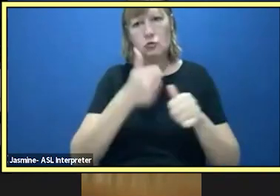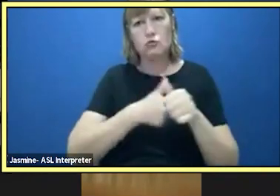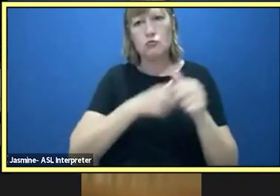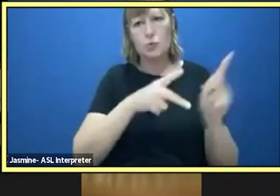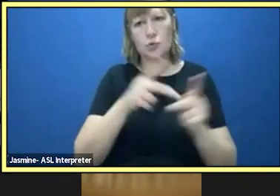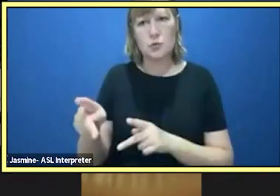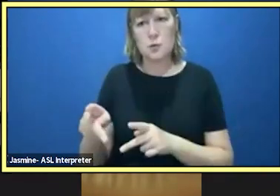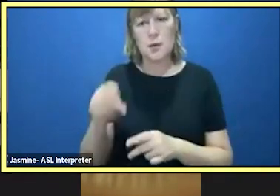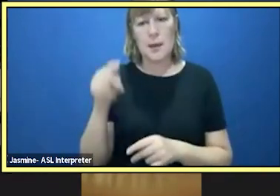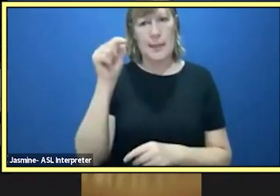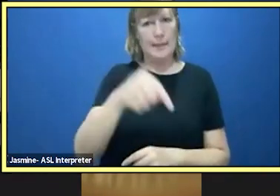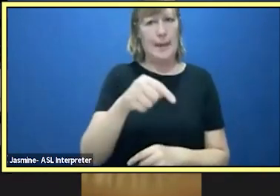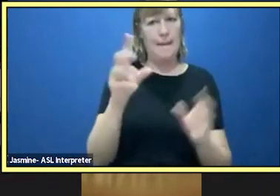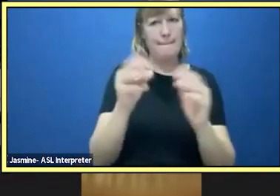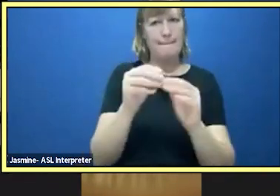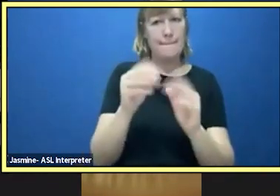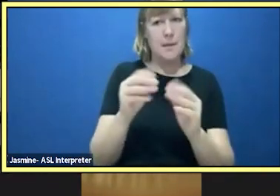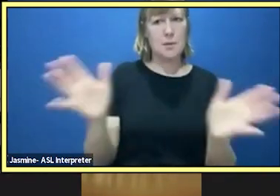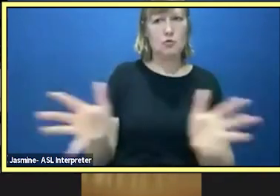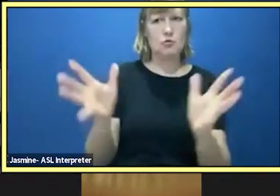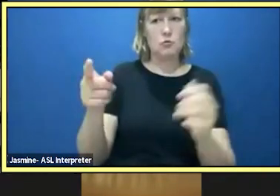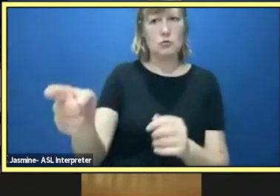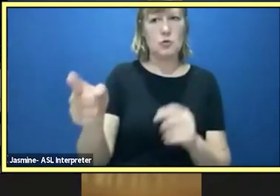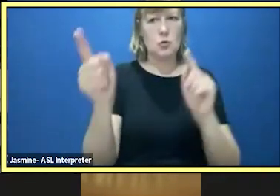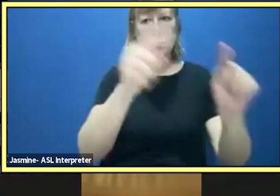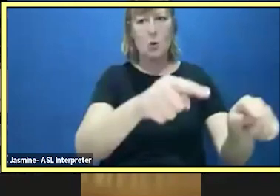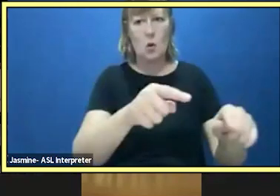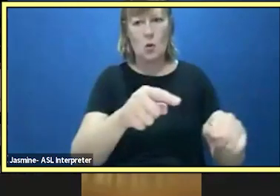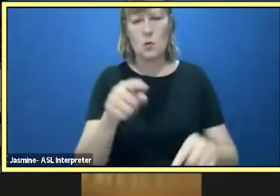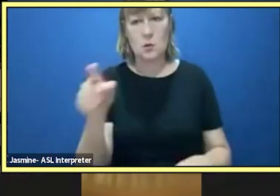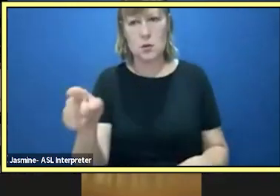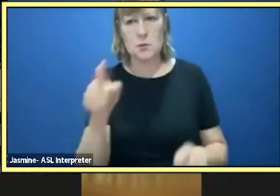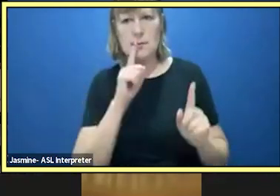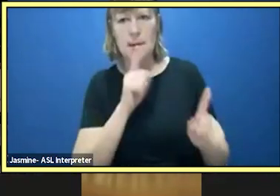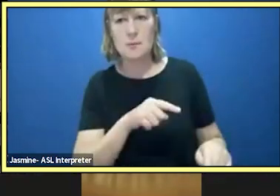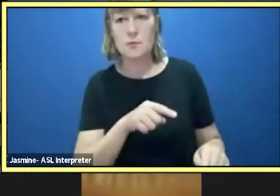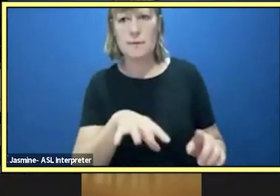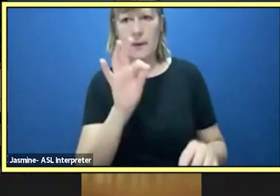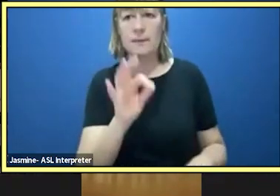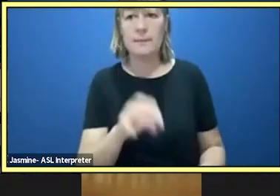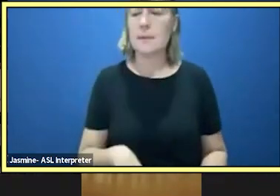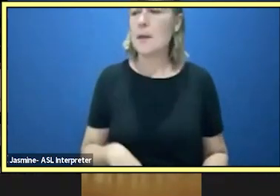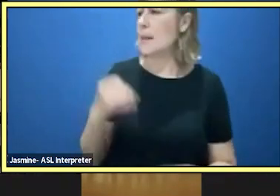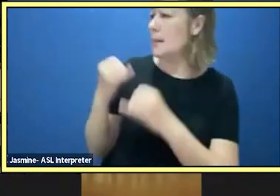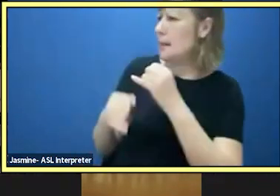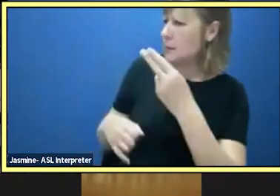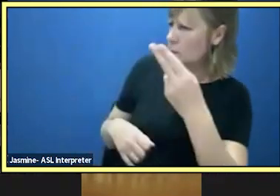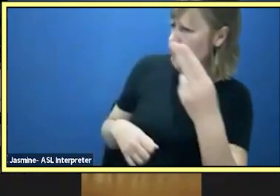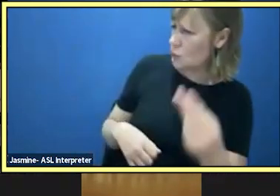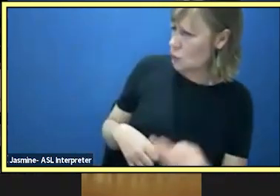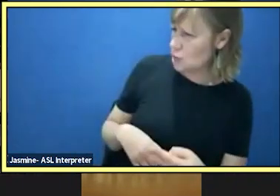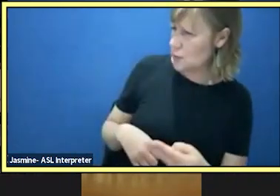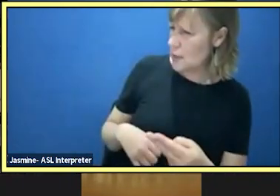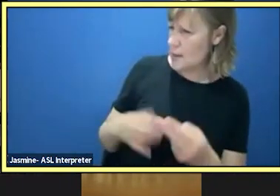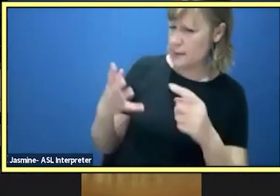you to participate in that meeting. Brenda, is that the one on Thursday, the last Thursdays of each month? Because we can put that in the EOHH